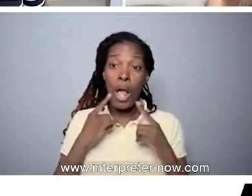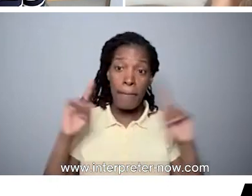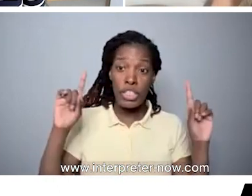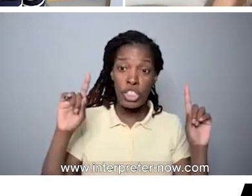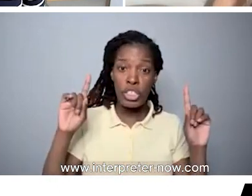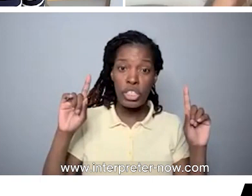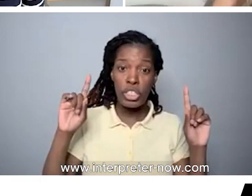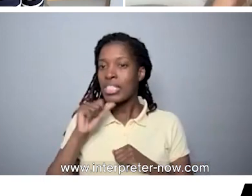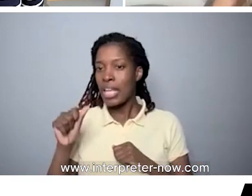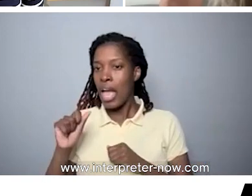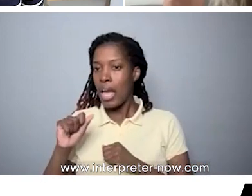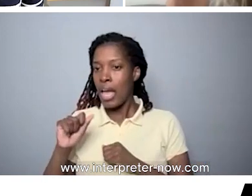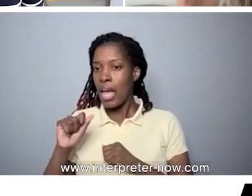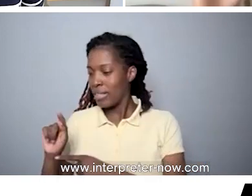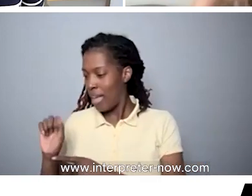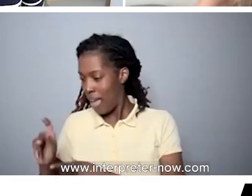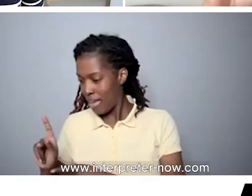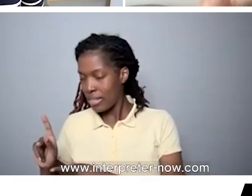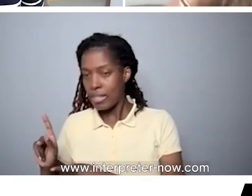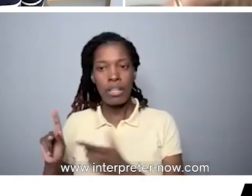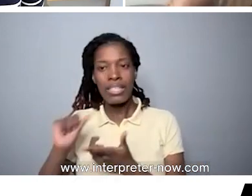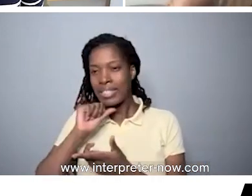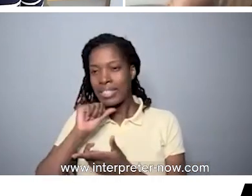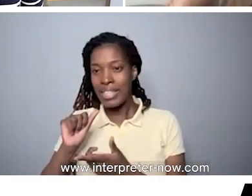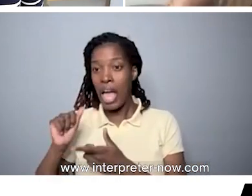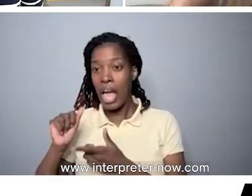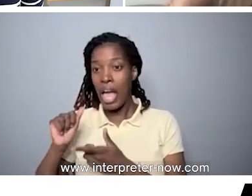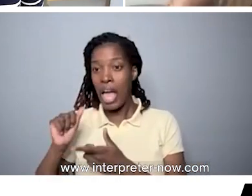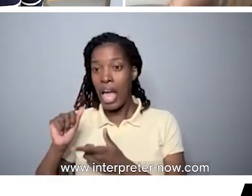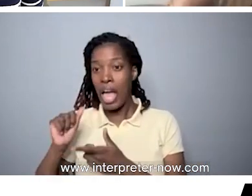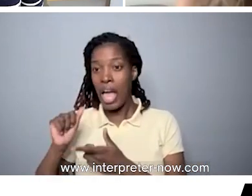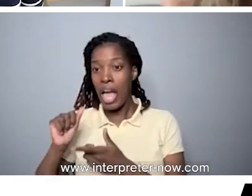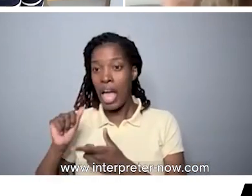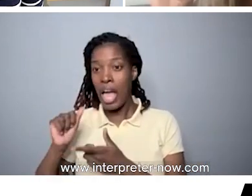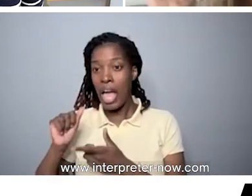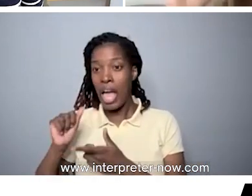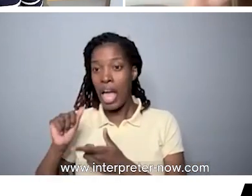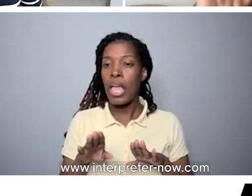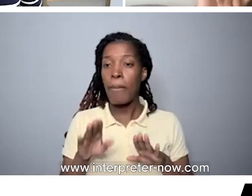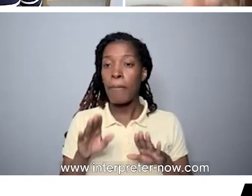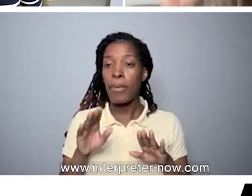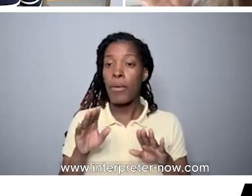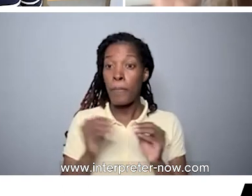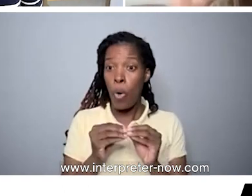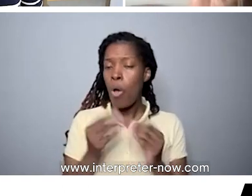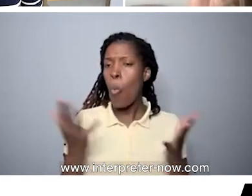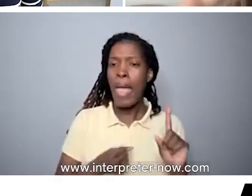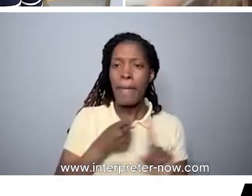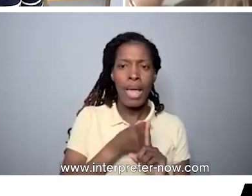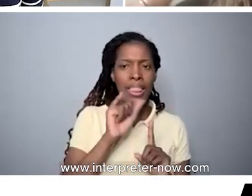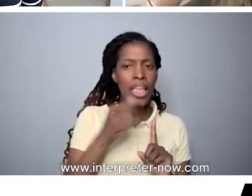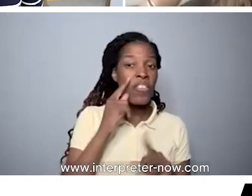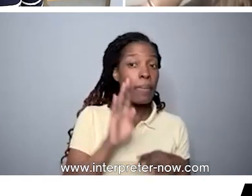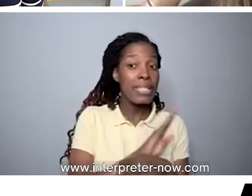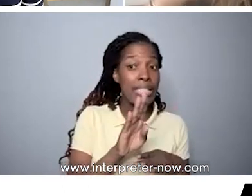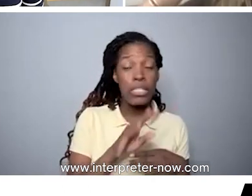tasks. It's not about outputs. It's about outcomes. And then take it a step further. Is that more sales? Is that customers are going to be happy?